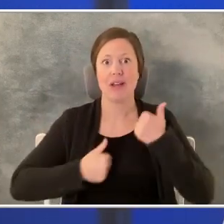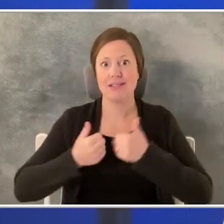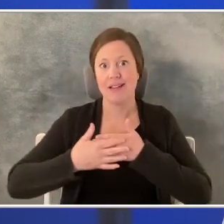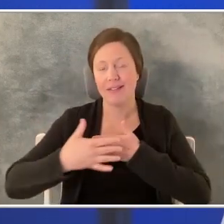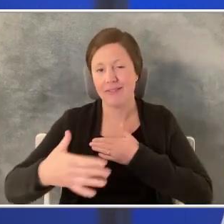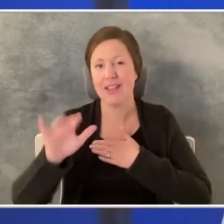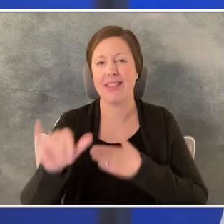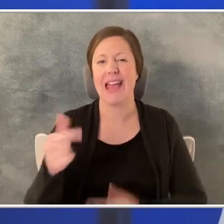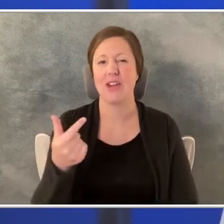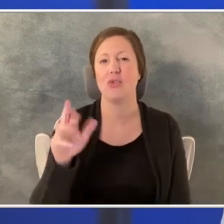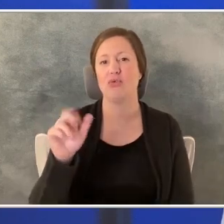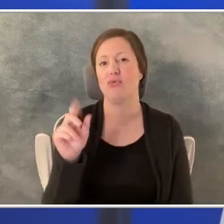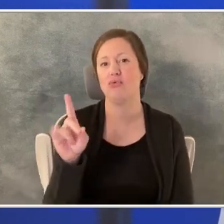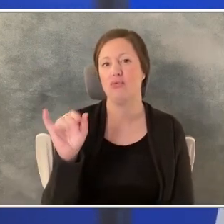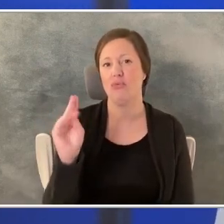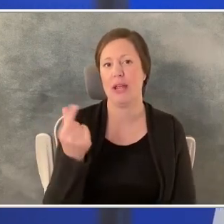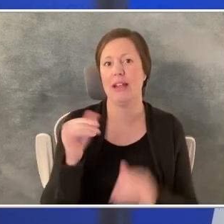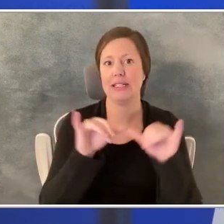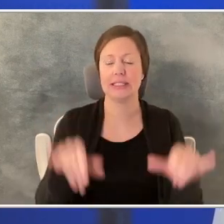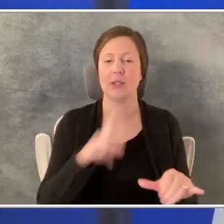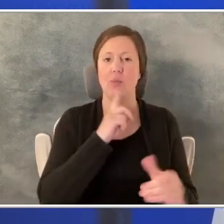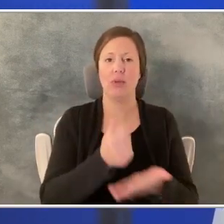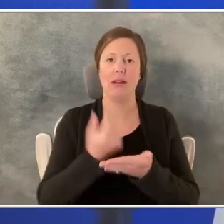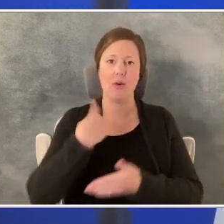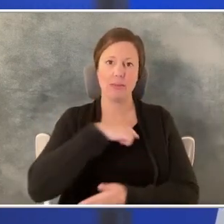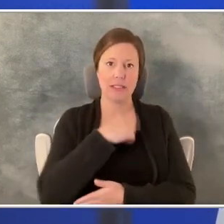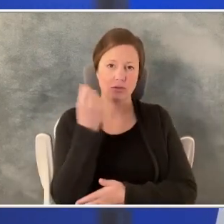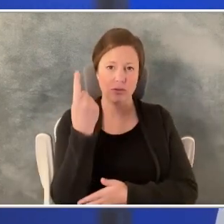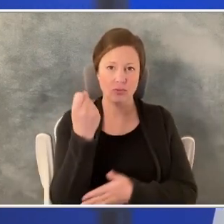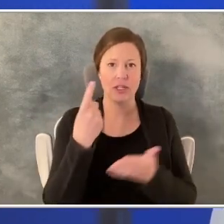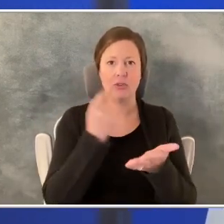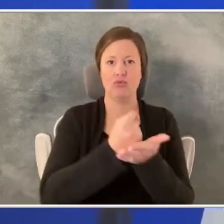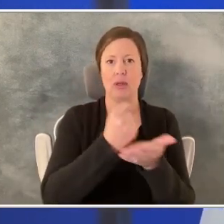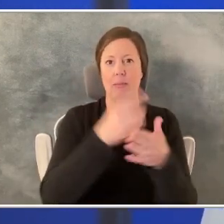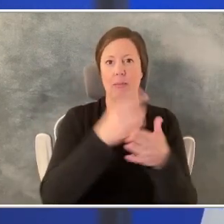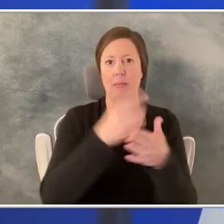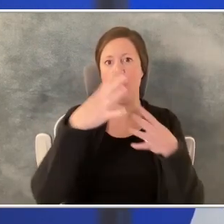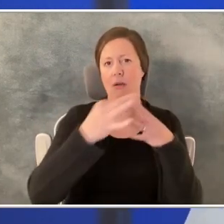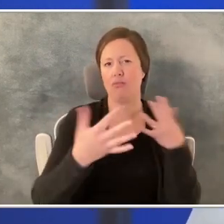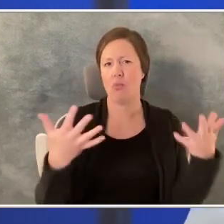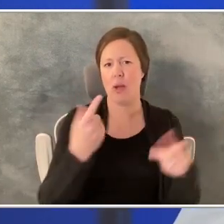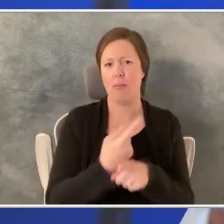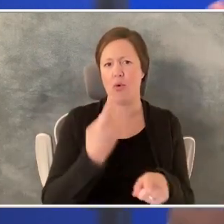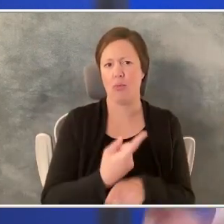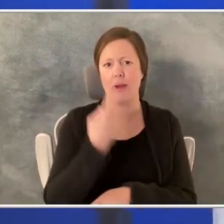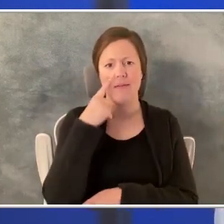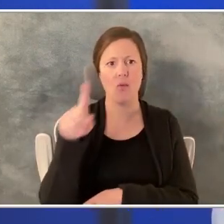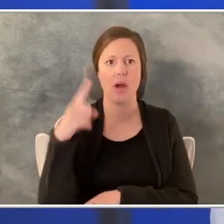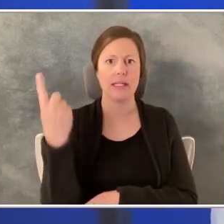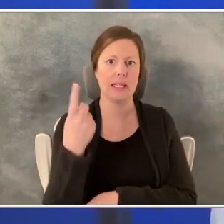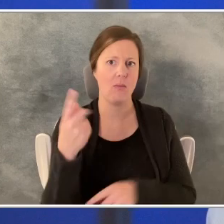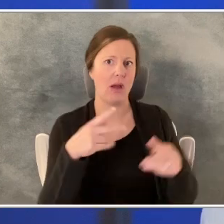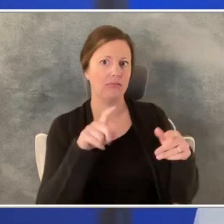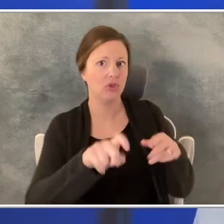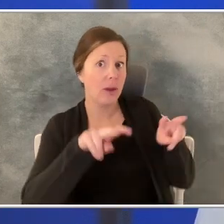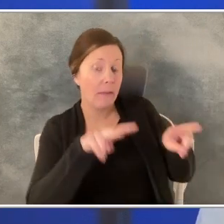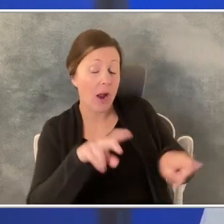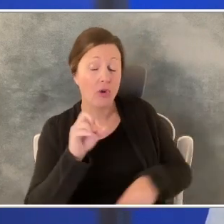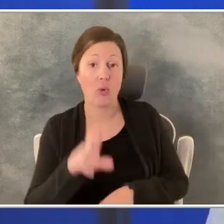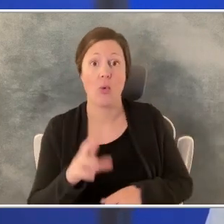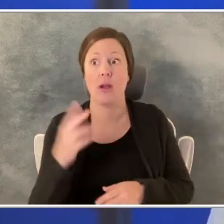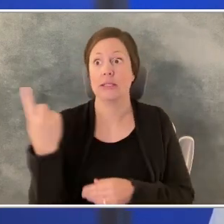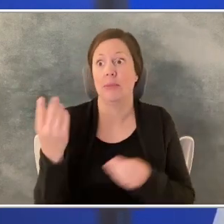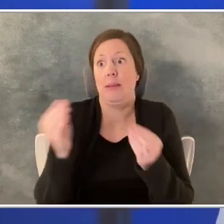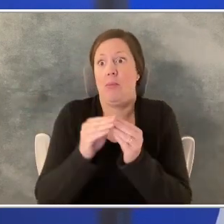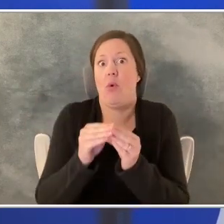helps us understand what are the appropriate treatment options that we have for somebody. Is it appropriate to monitor, or do we need to do something more invasive like surgery